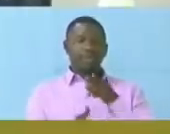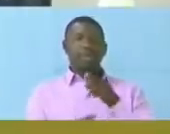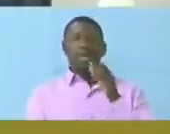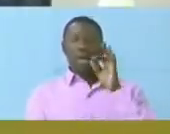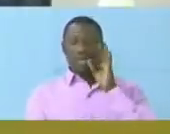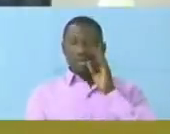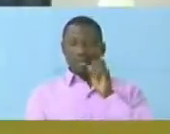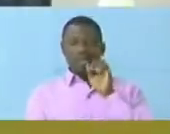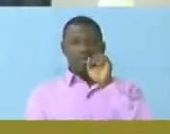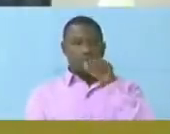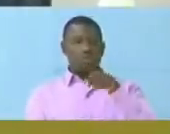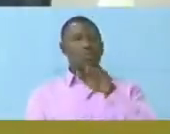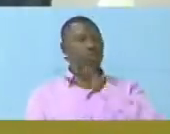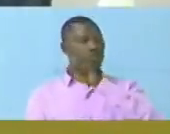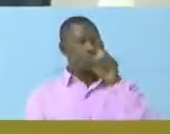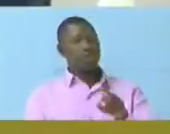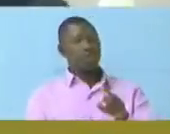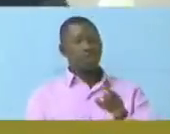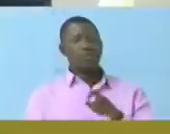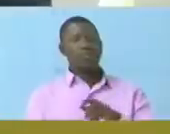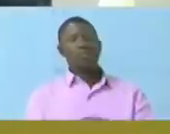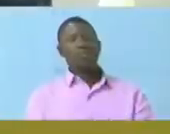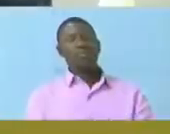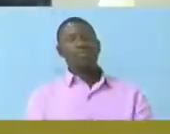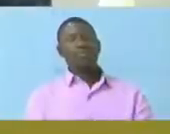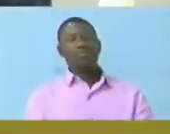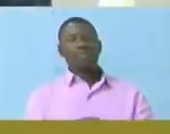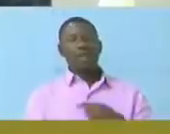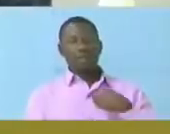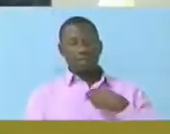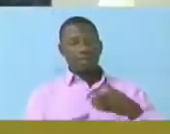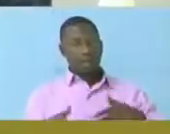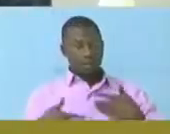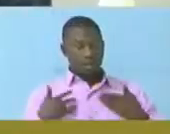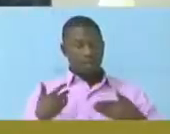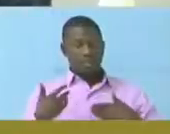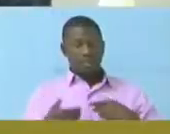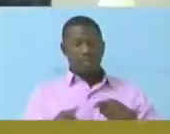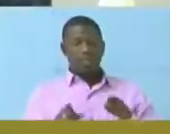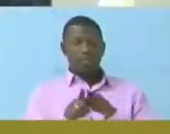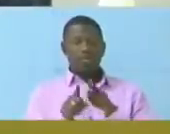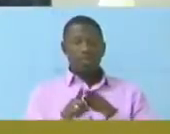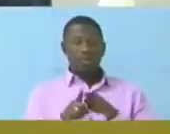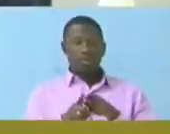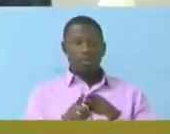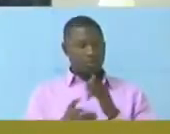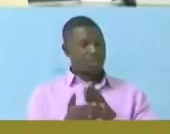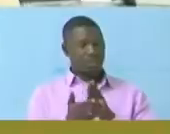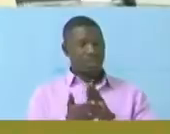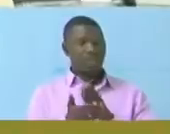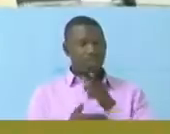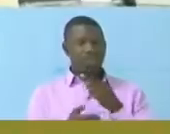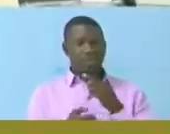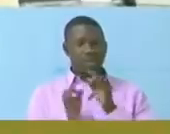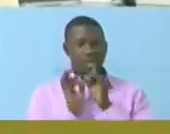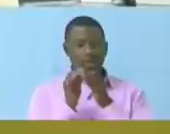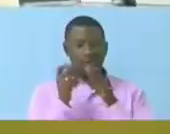answered your question. Thank you. I am happy with the fact that you have raised this issue.